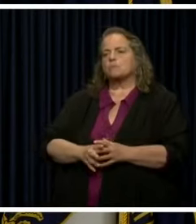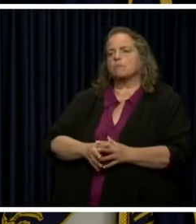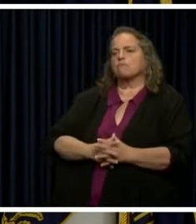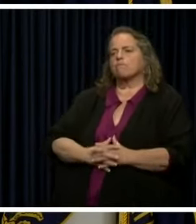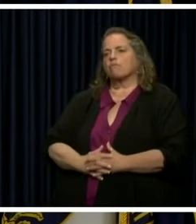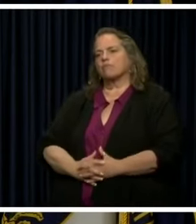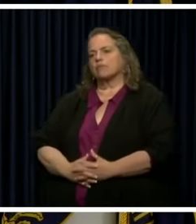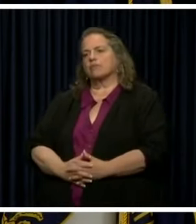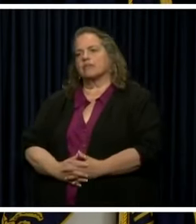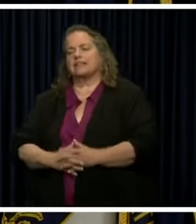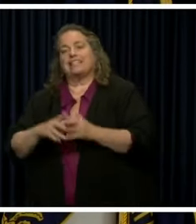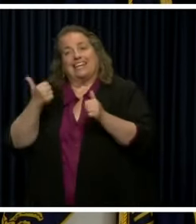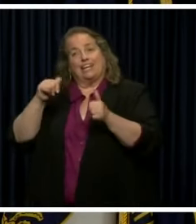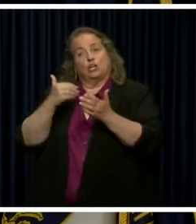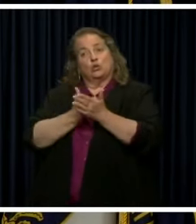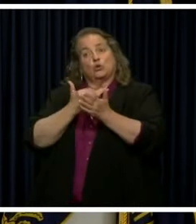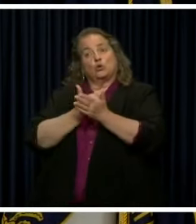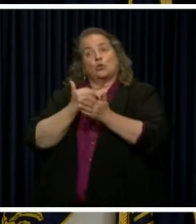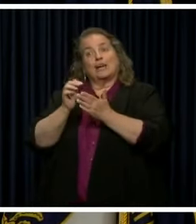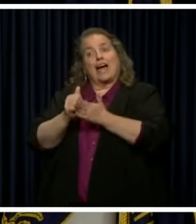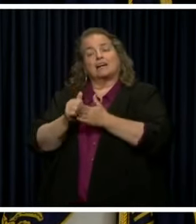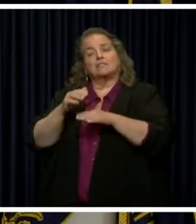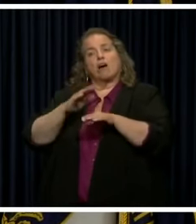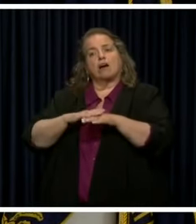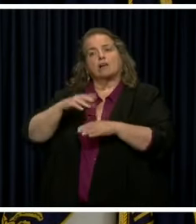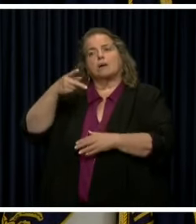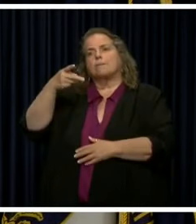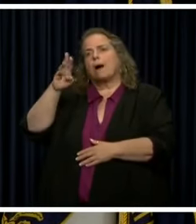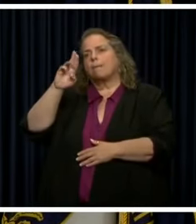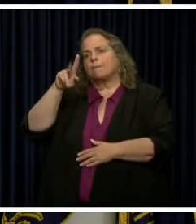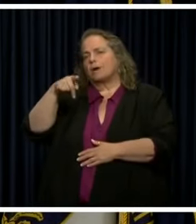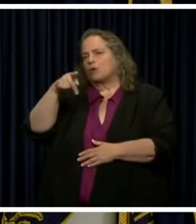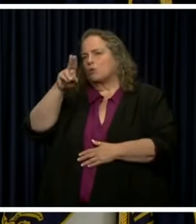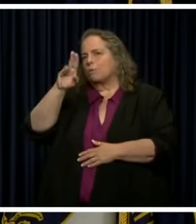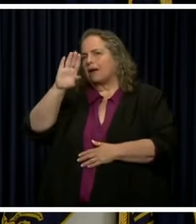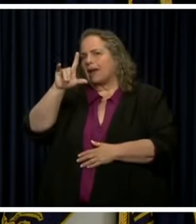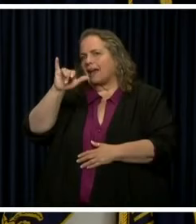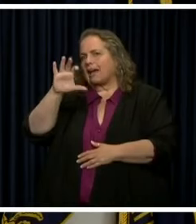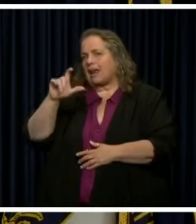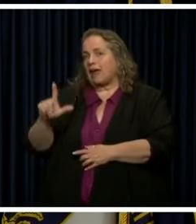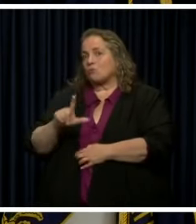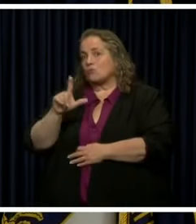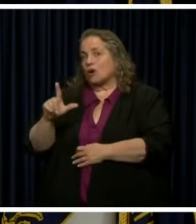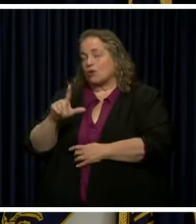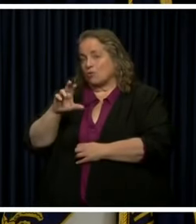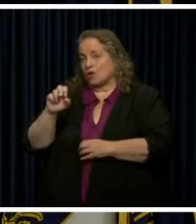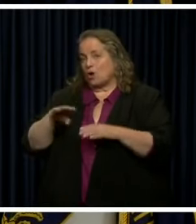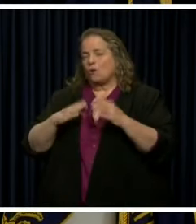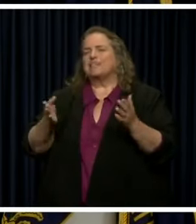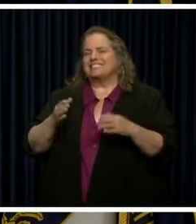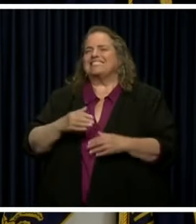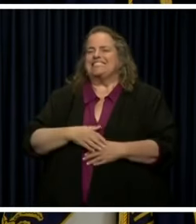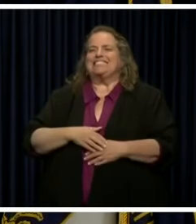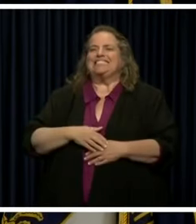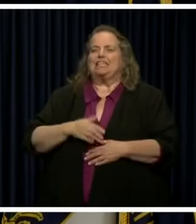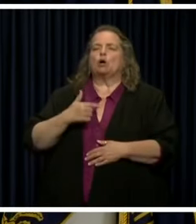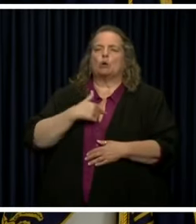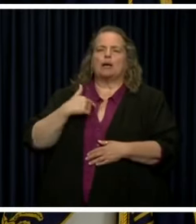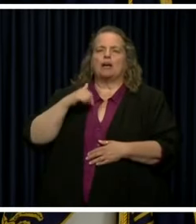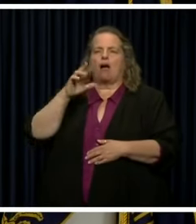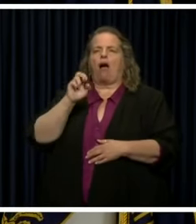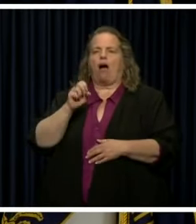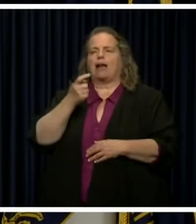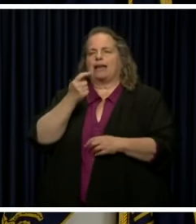as when libraries, public libraries, going to be able to reopen? Yeah, we are behind on some type of government